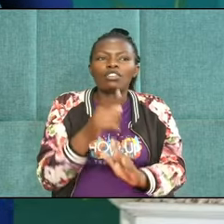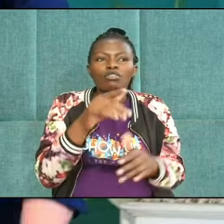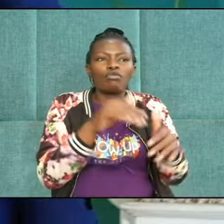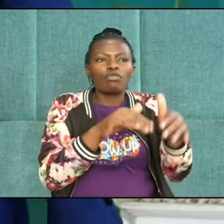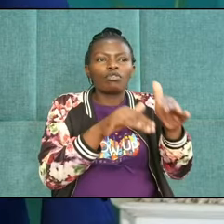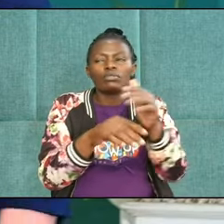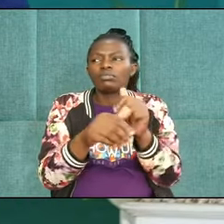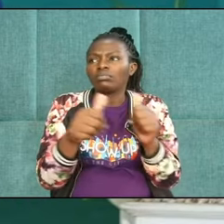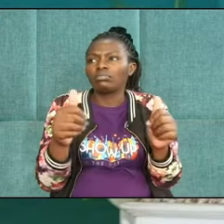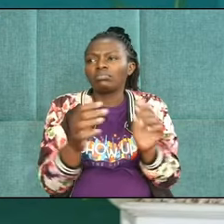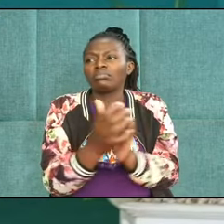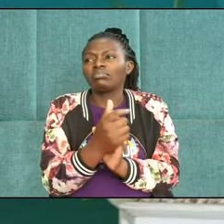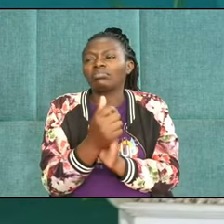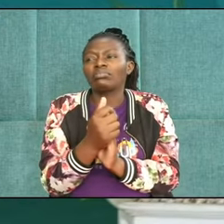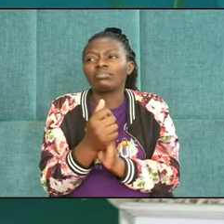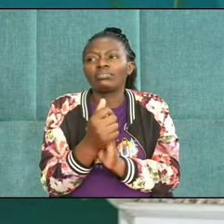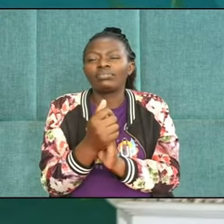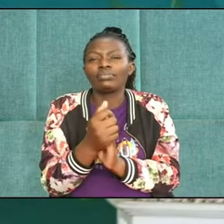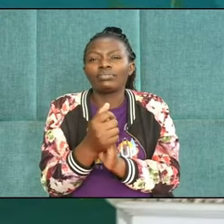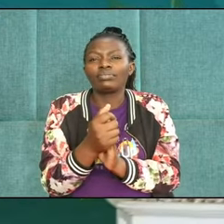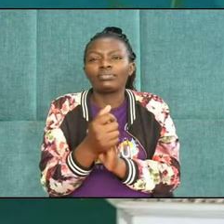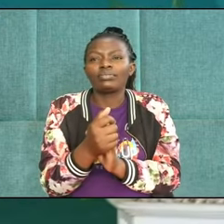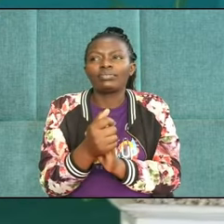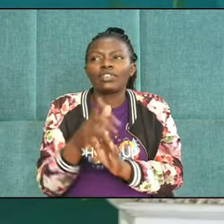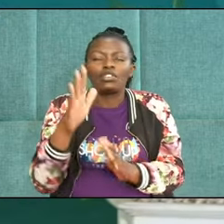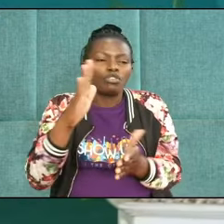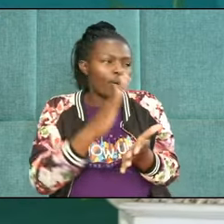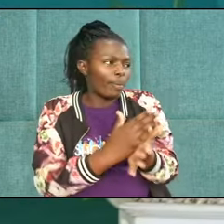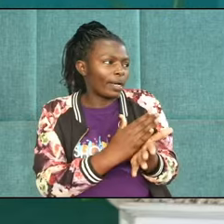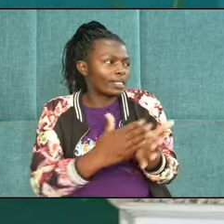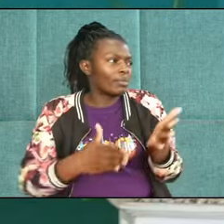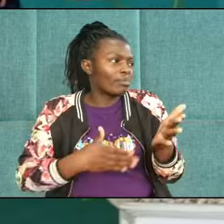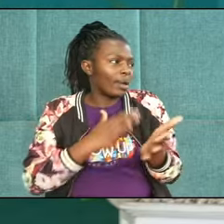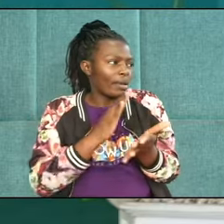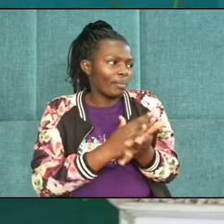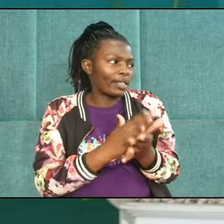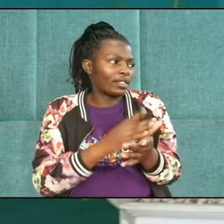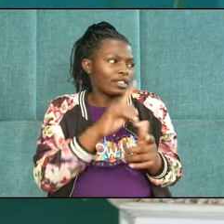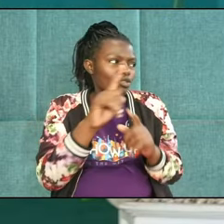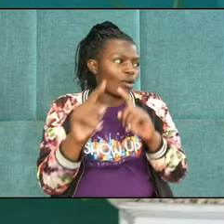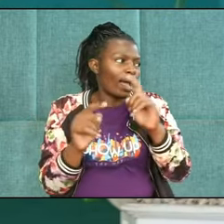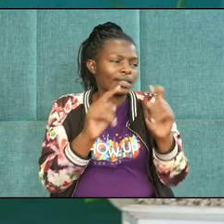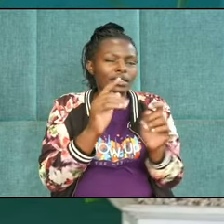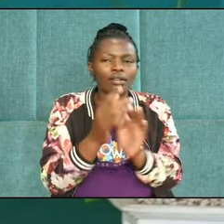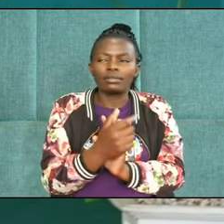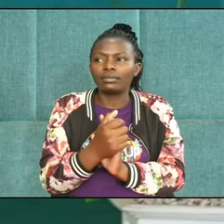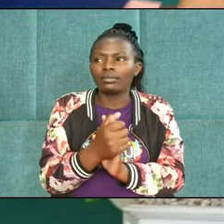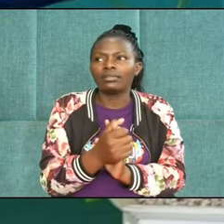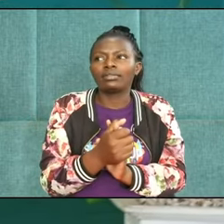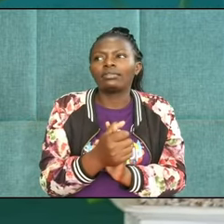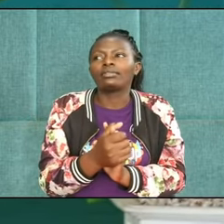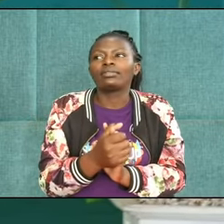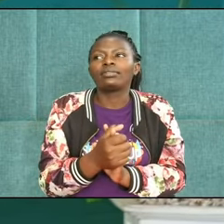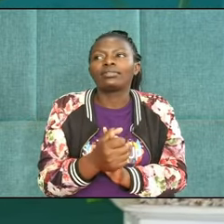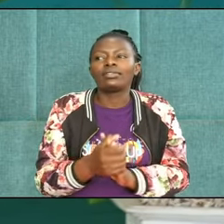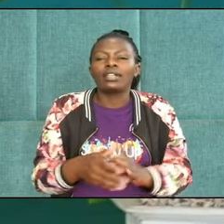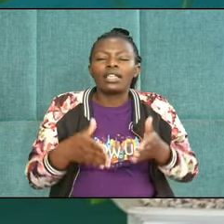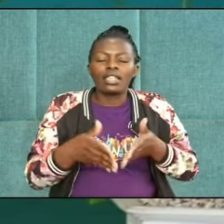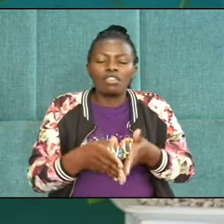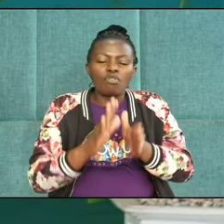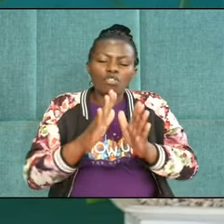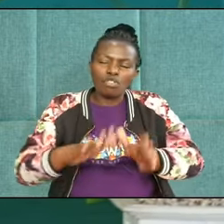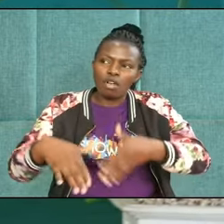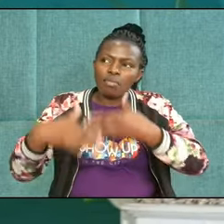point? Now, your part, my part is to ask. The way it will be